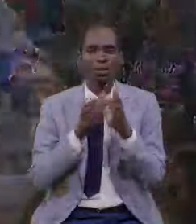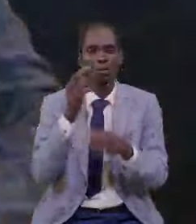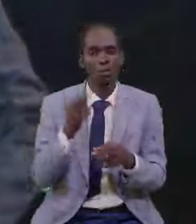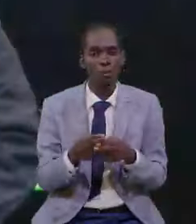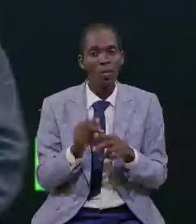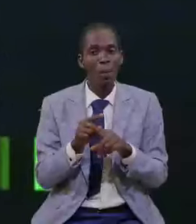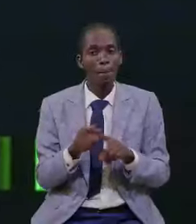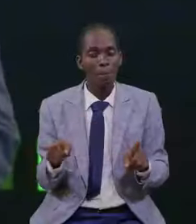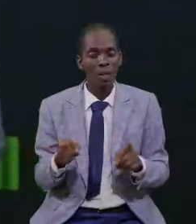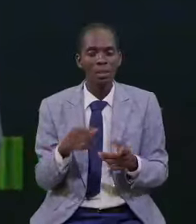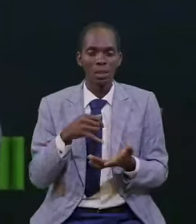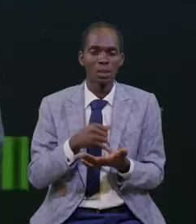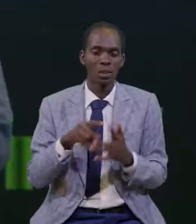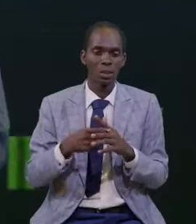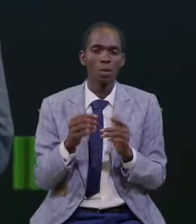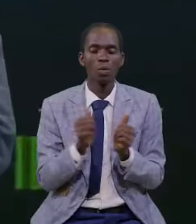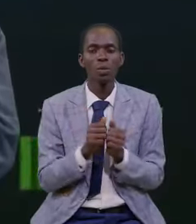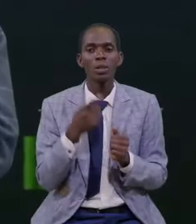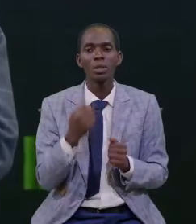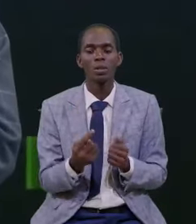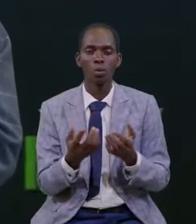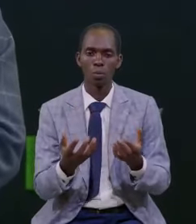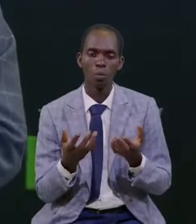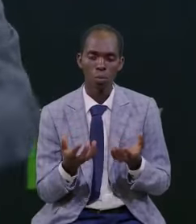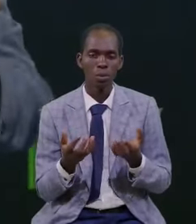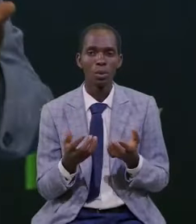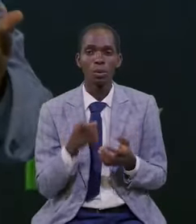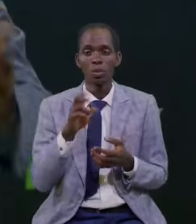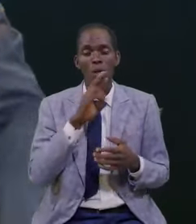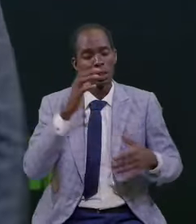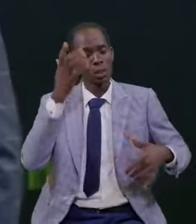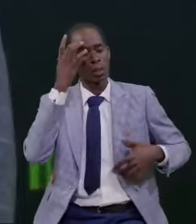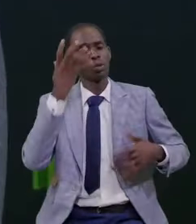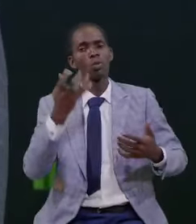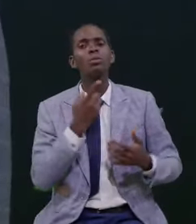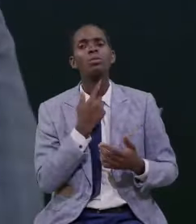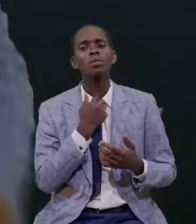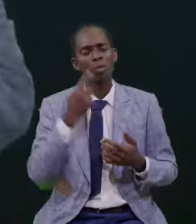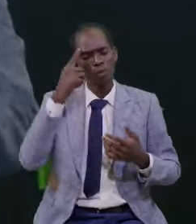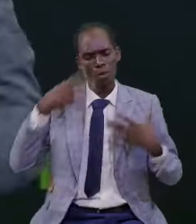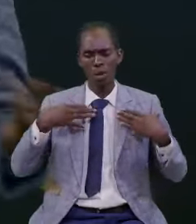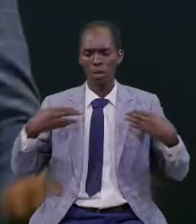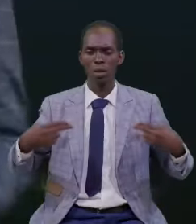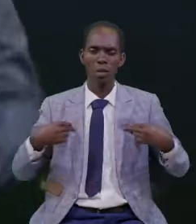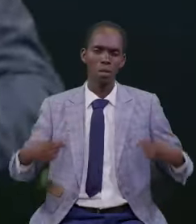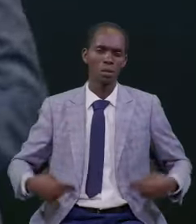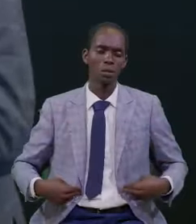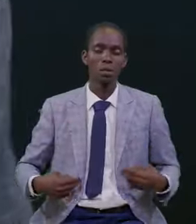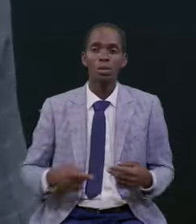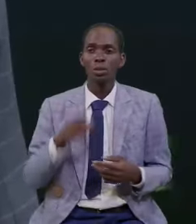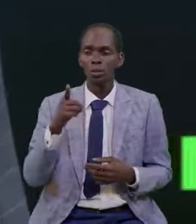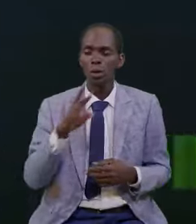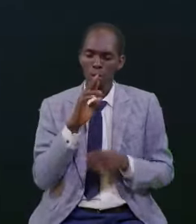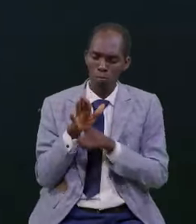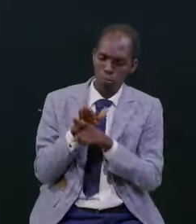You're sick, you want to get healed, you're thirsty. You are oppressed, you want to get free, you're thirsty.